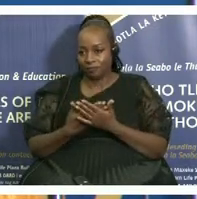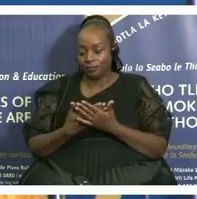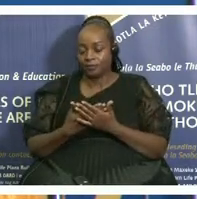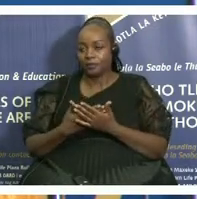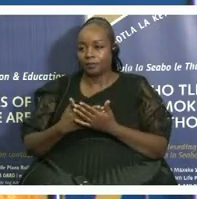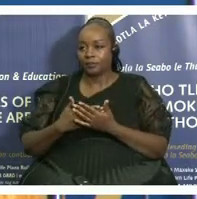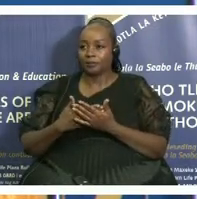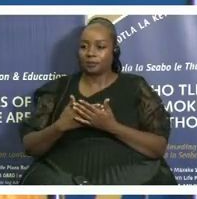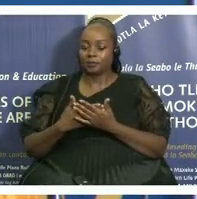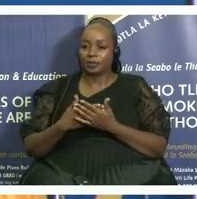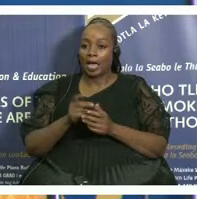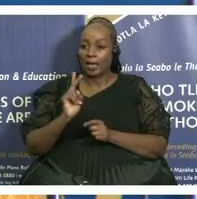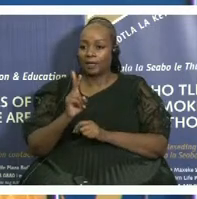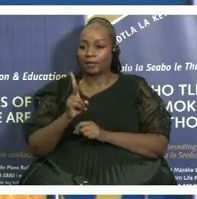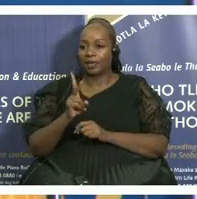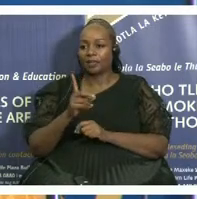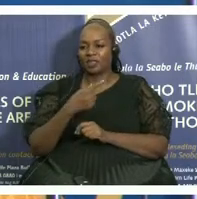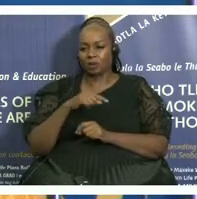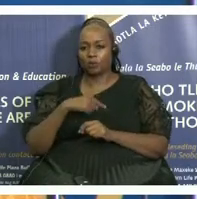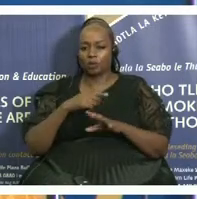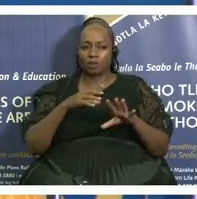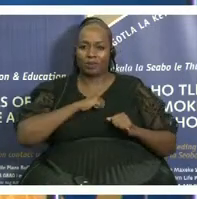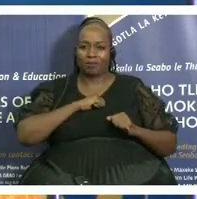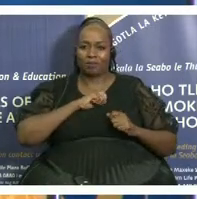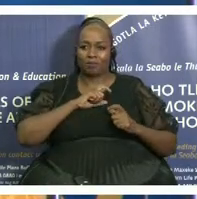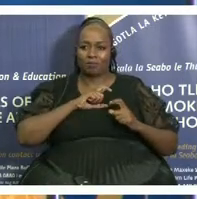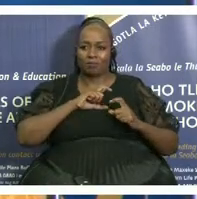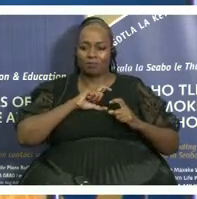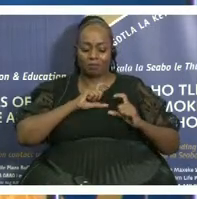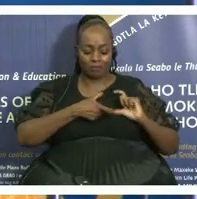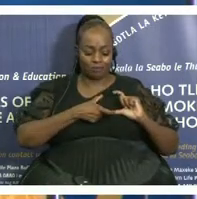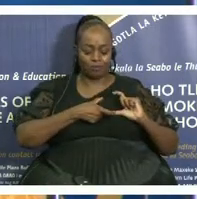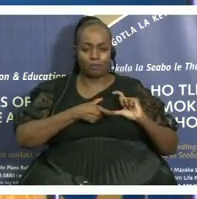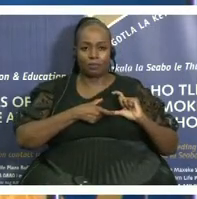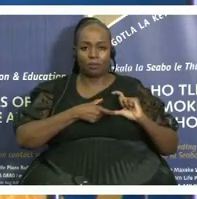who execute their duties and